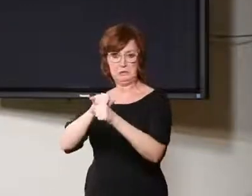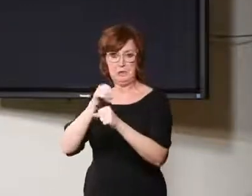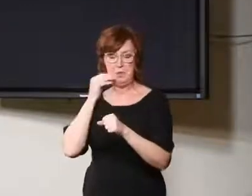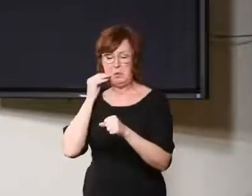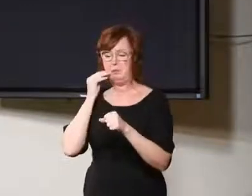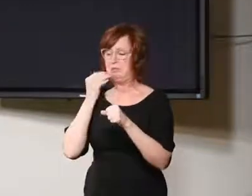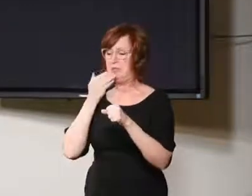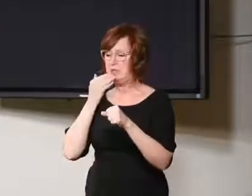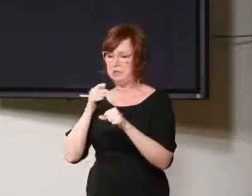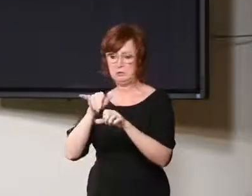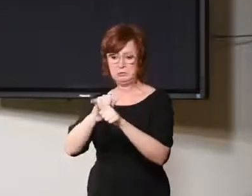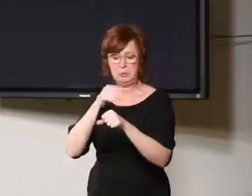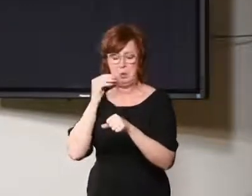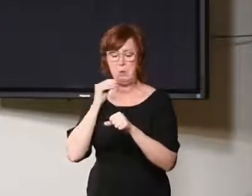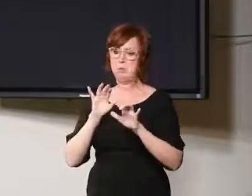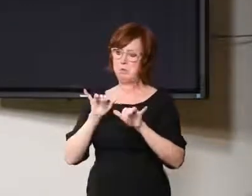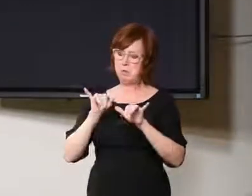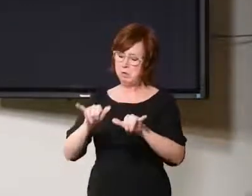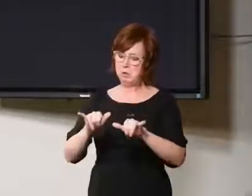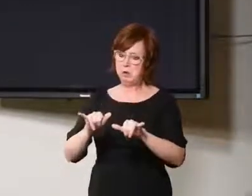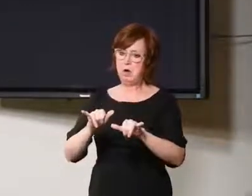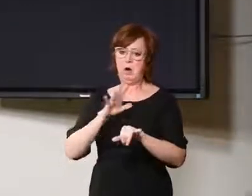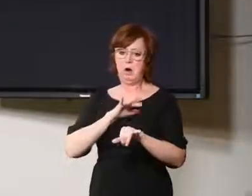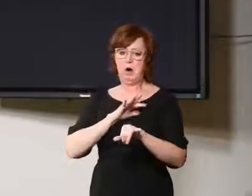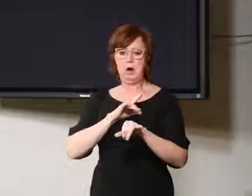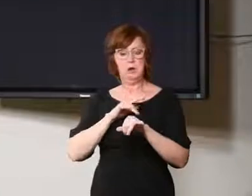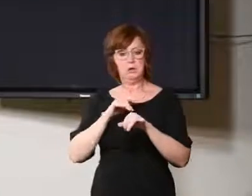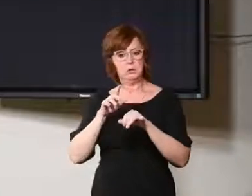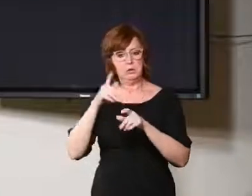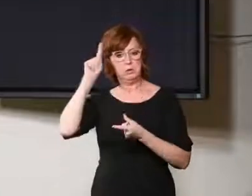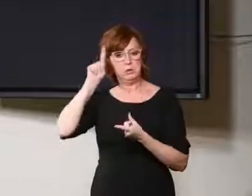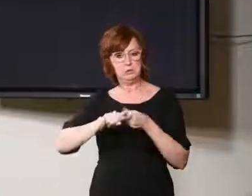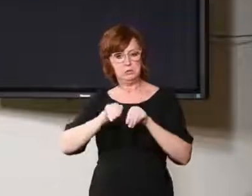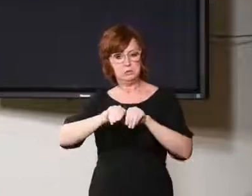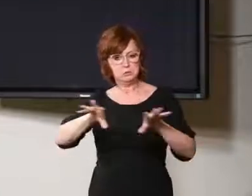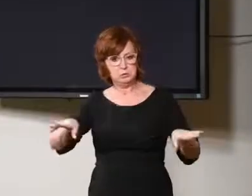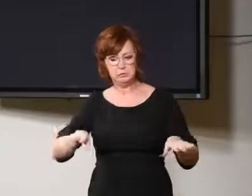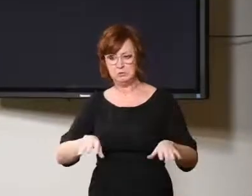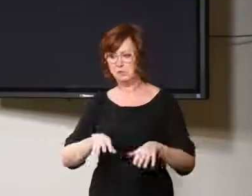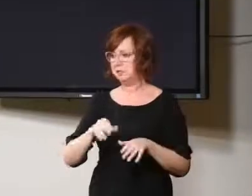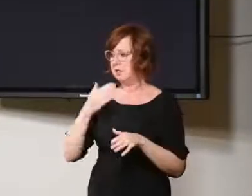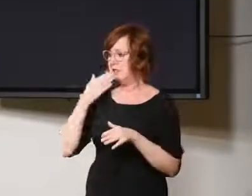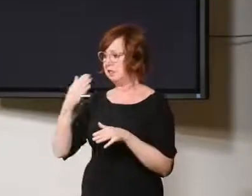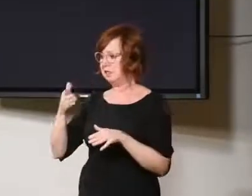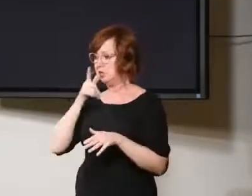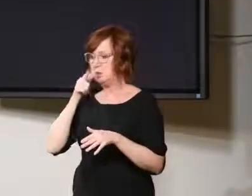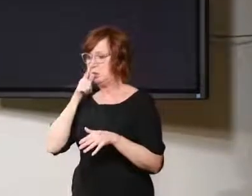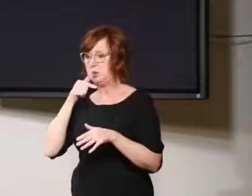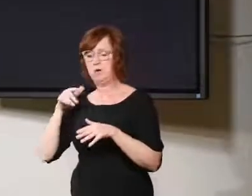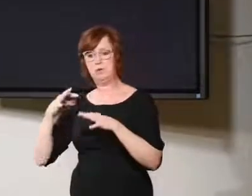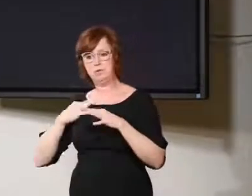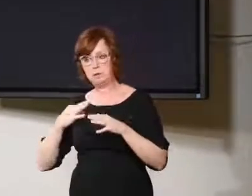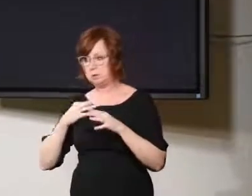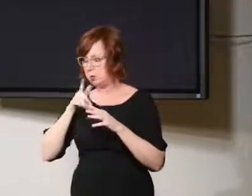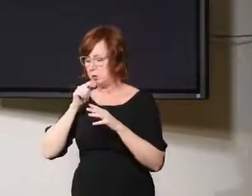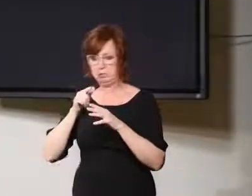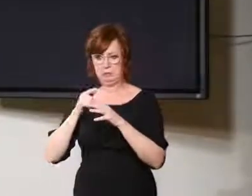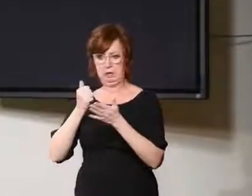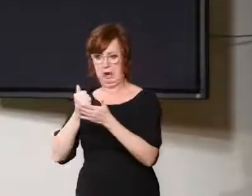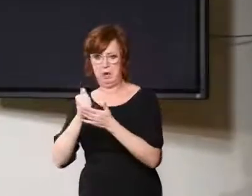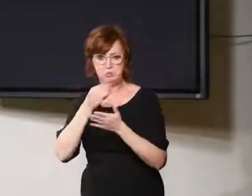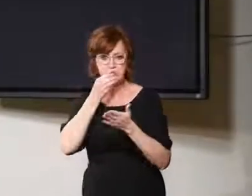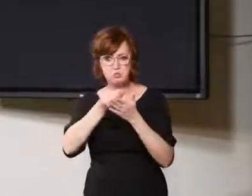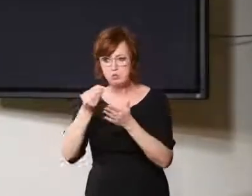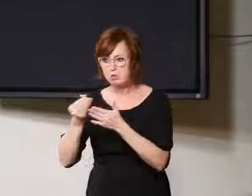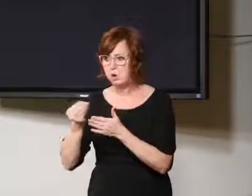who are finding ways to help others, delivering groceries to someone who is self-isolating or checking in on an elderly